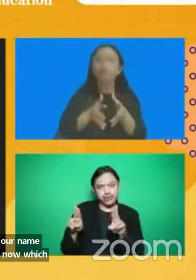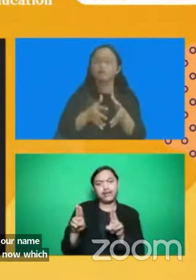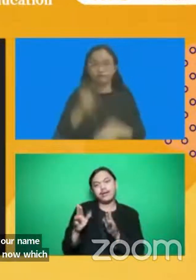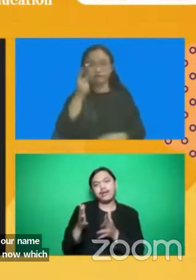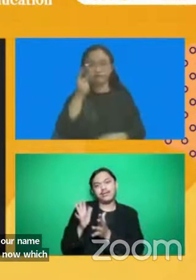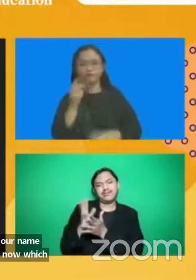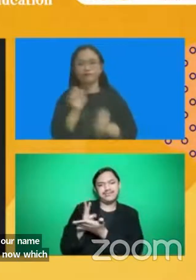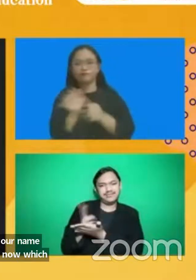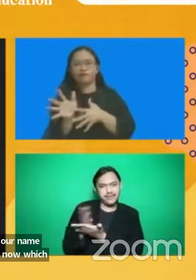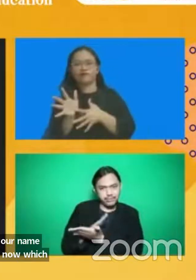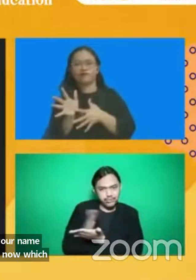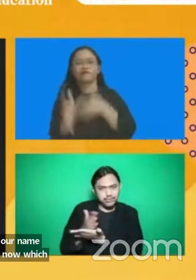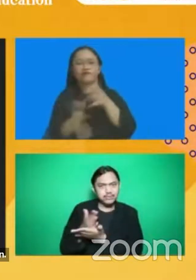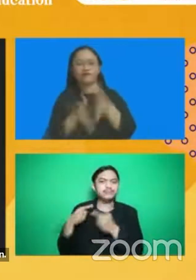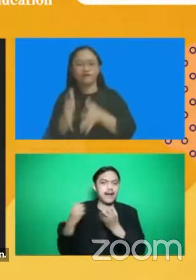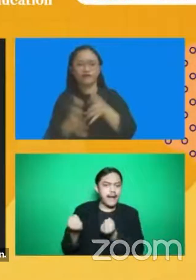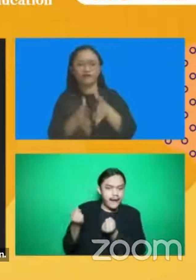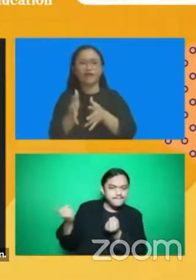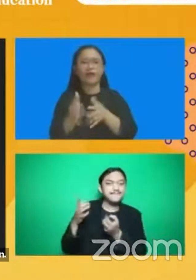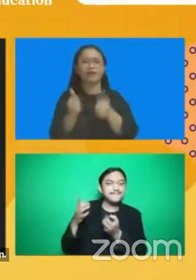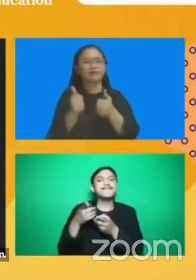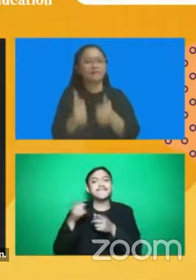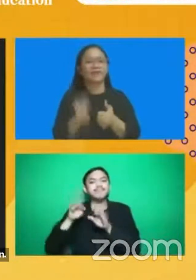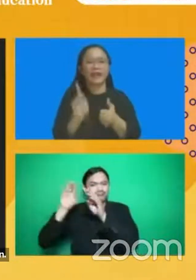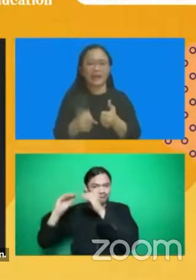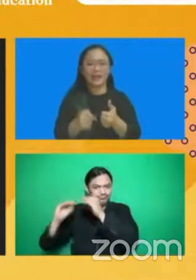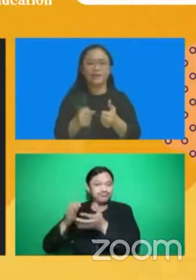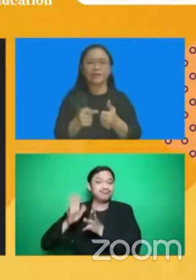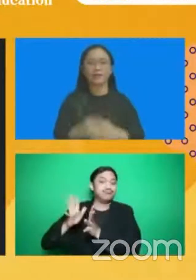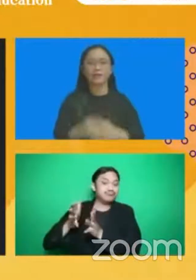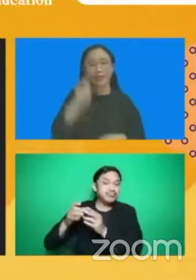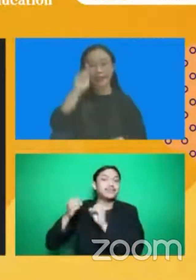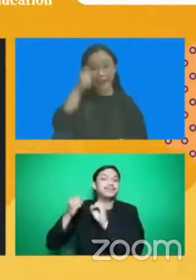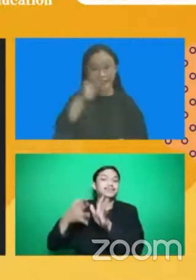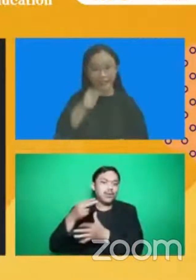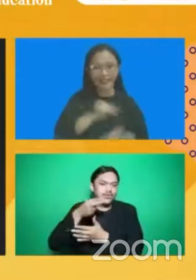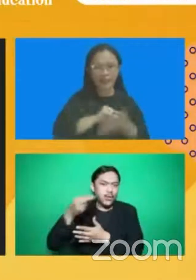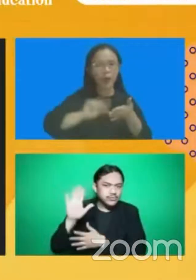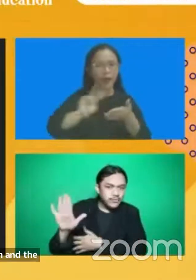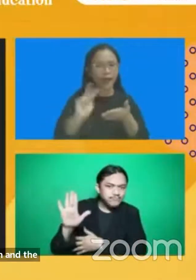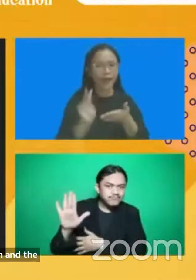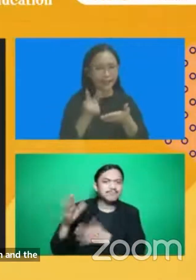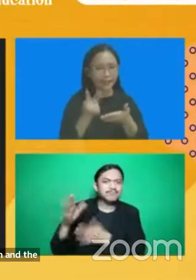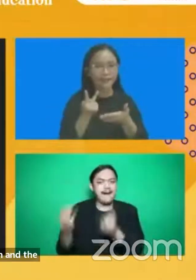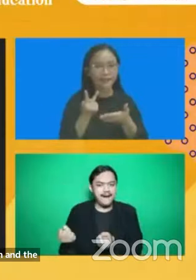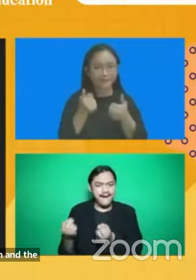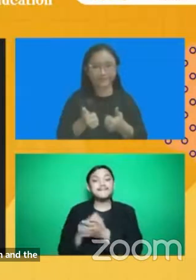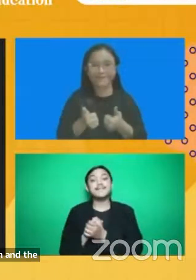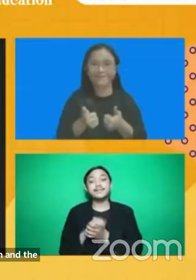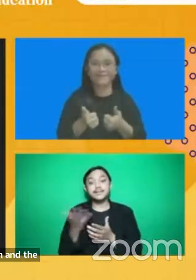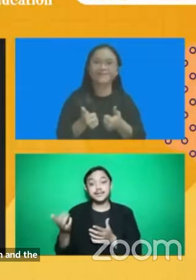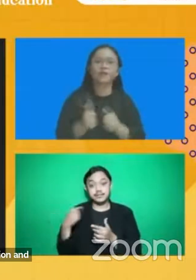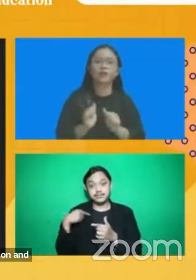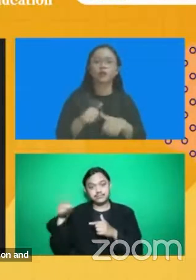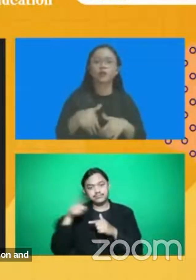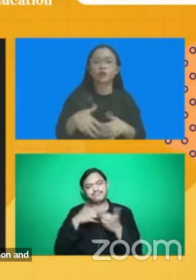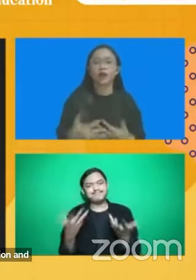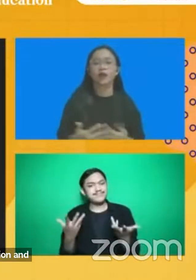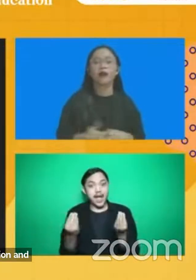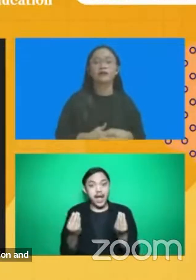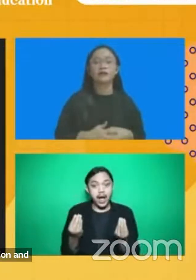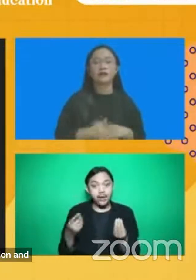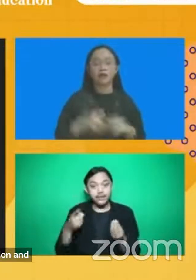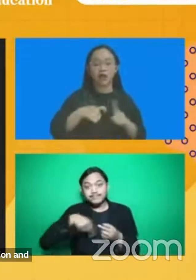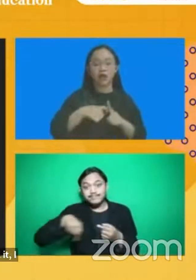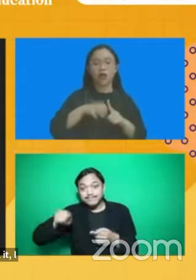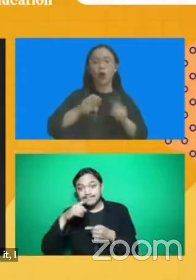organization, underline country, underline IS. So our committee could be aware of the needs of all the